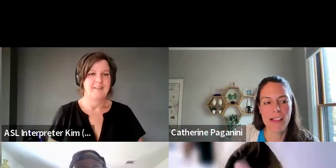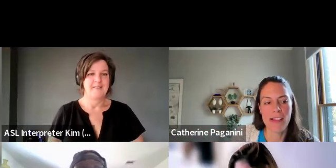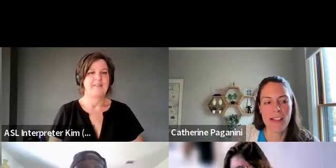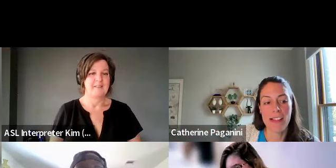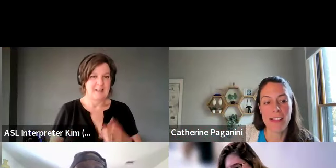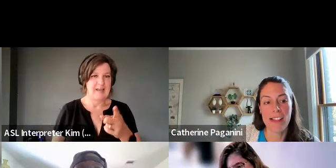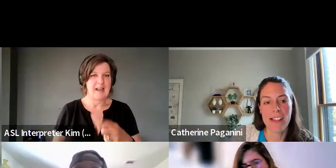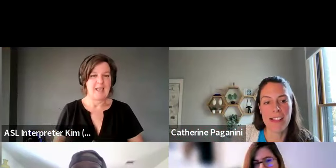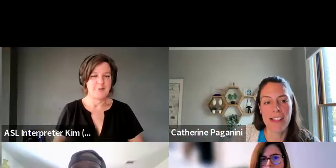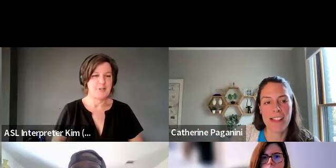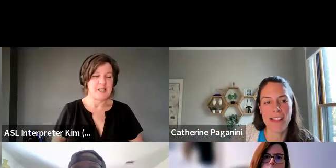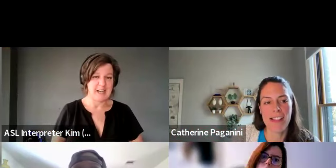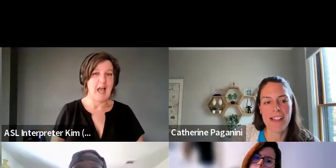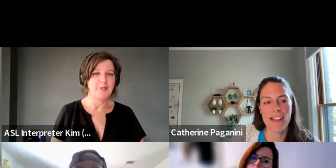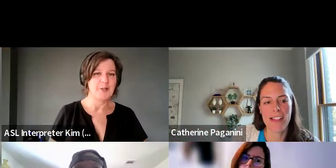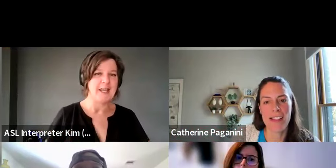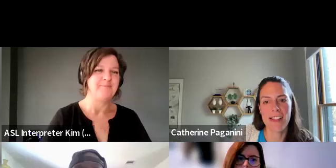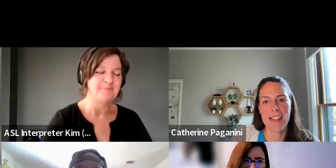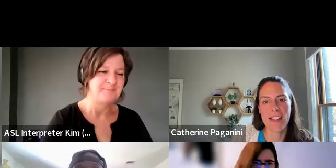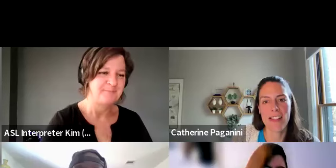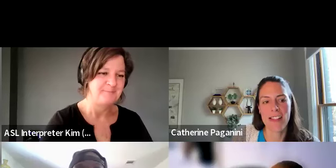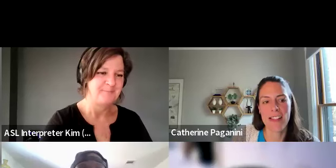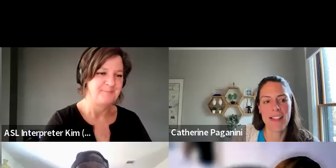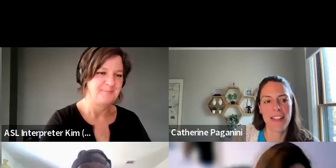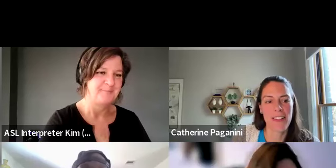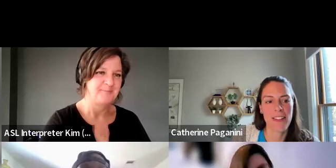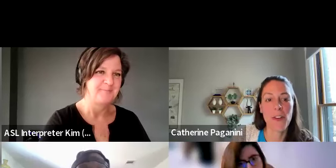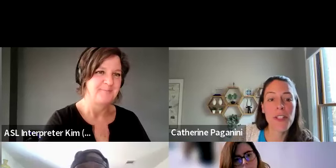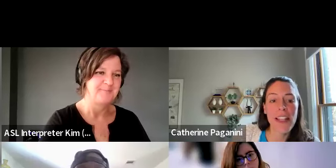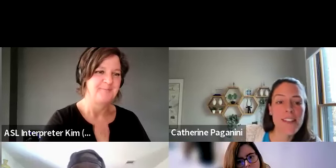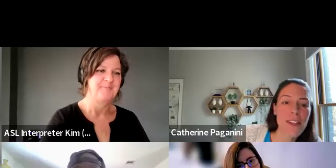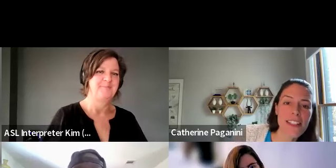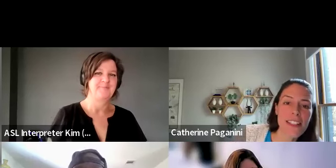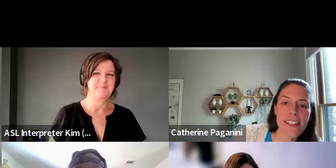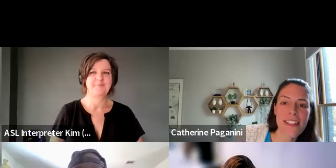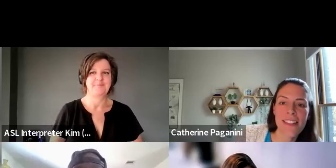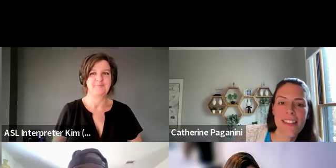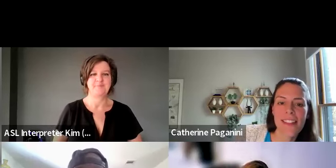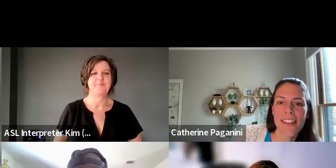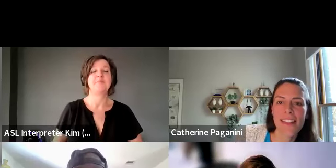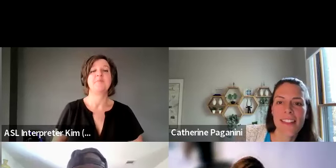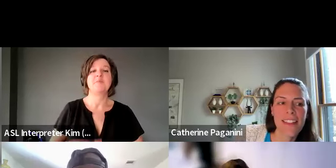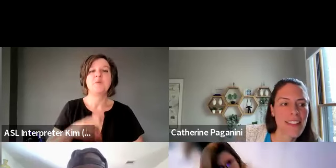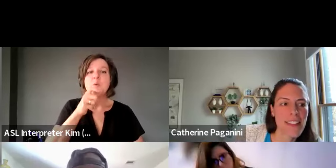forward. And Andrew just said, I'll join it. Who said that? Sorry, I didn't see.